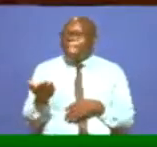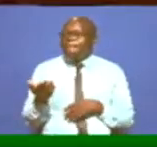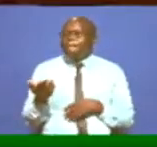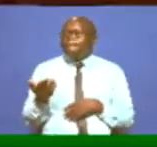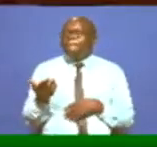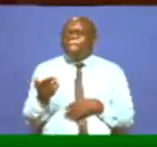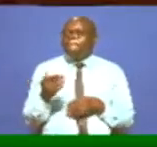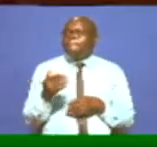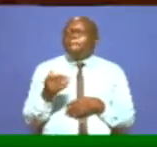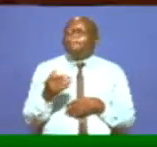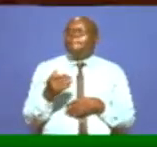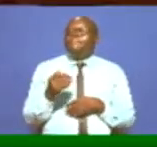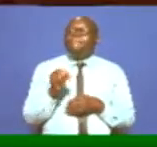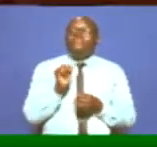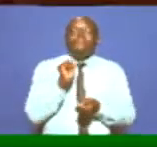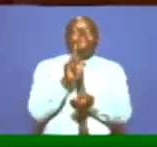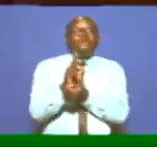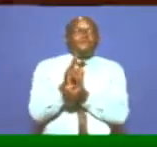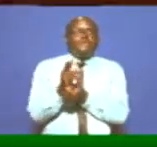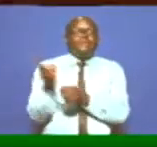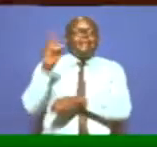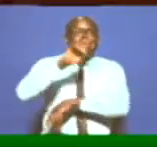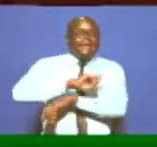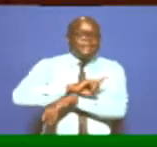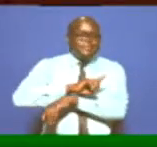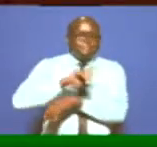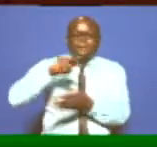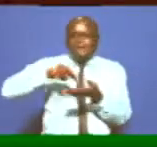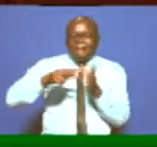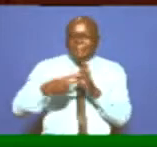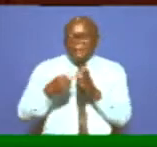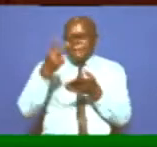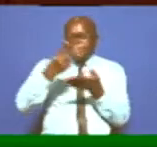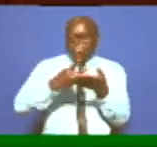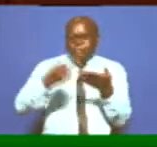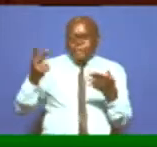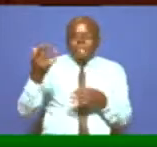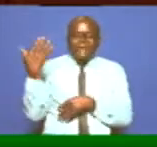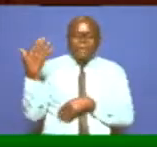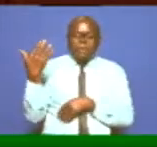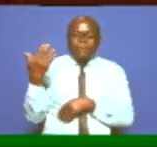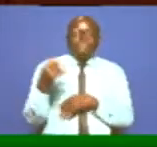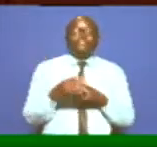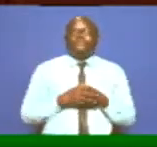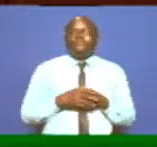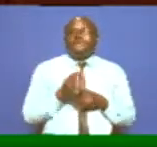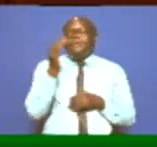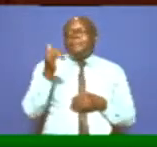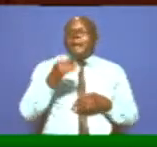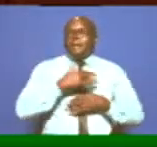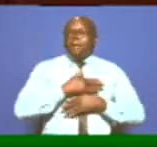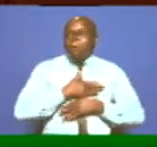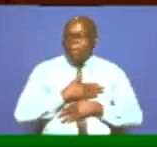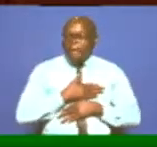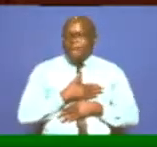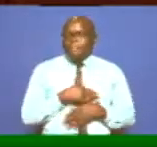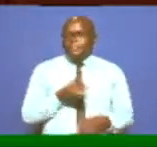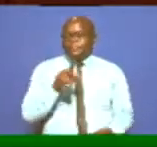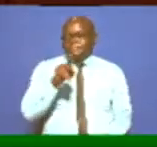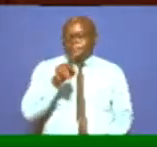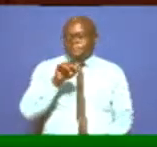more than 14 days of, I mean, 2 weeks ago by Honorable Francis Kimani